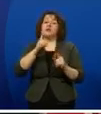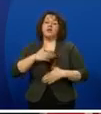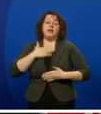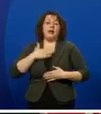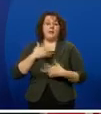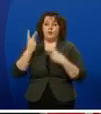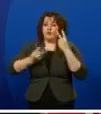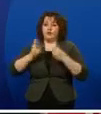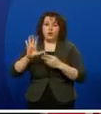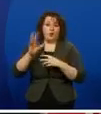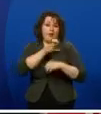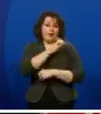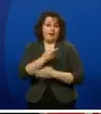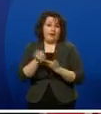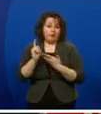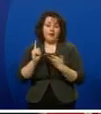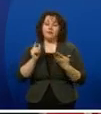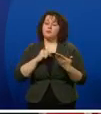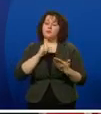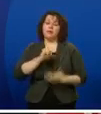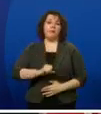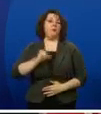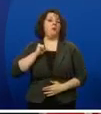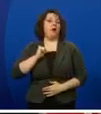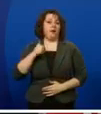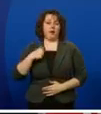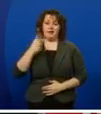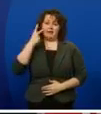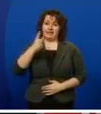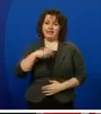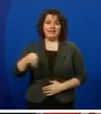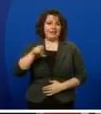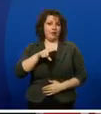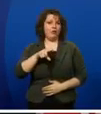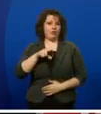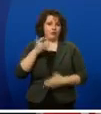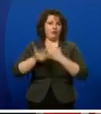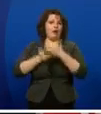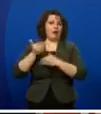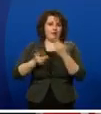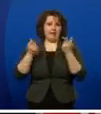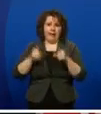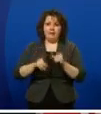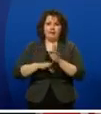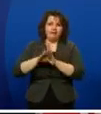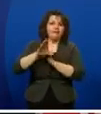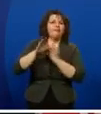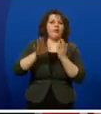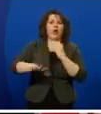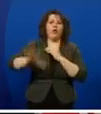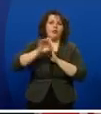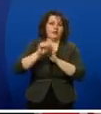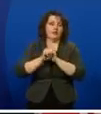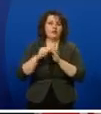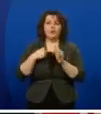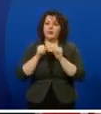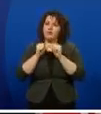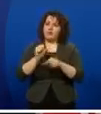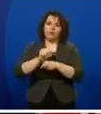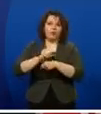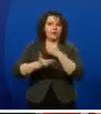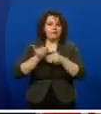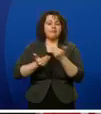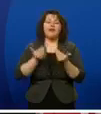your clinics last week, and it makes me so proud to see this type of progress happening across the state. So let's keep it up, and